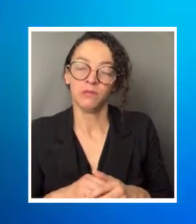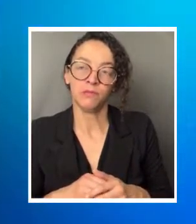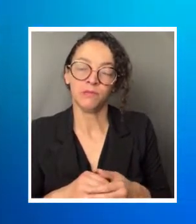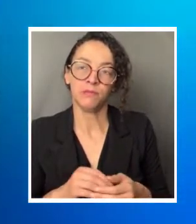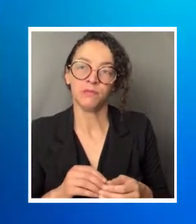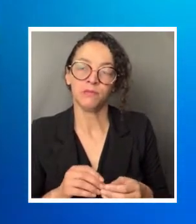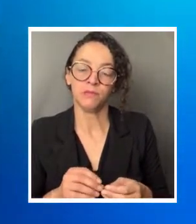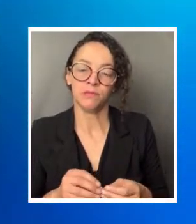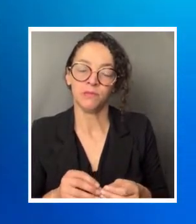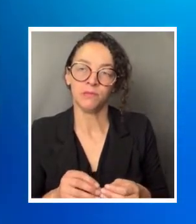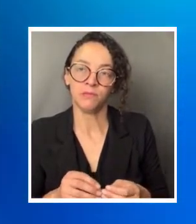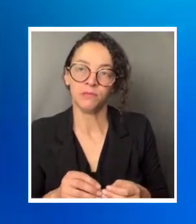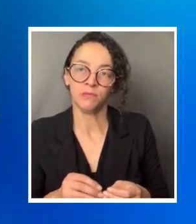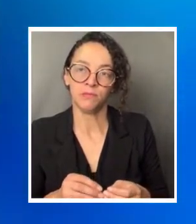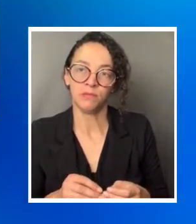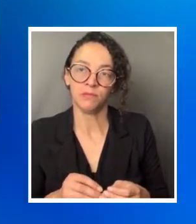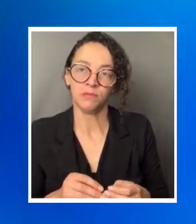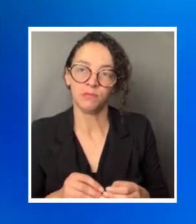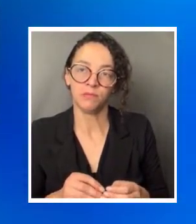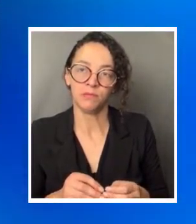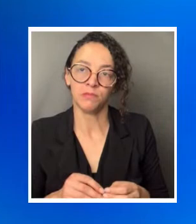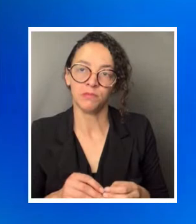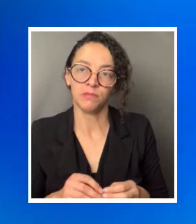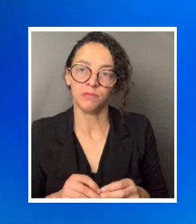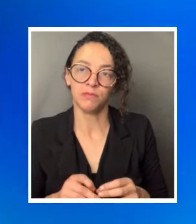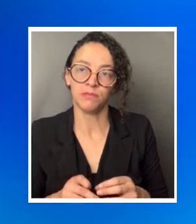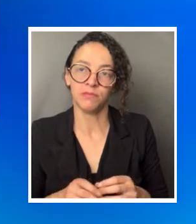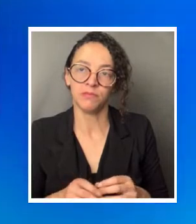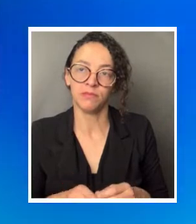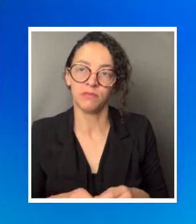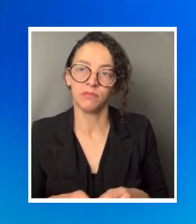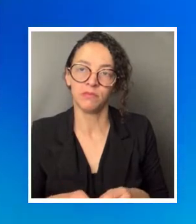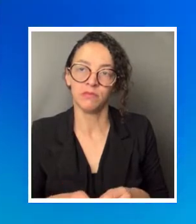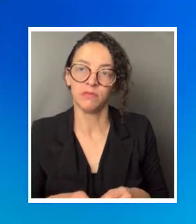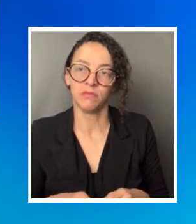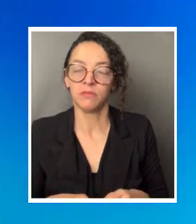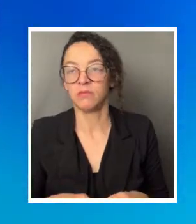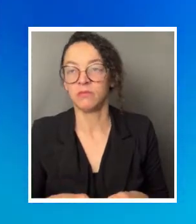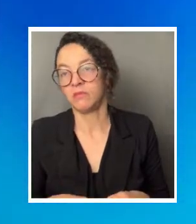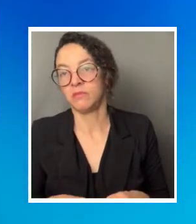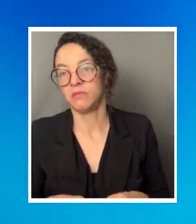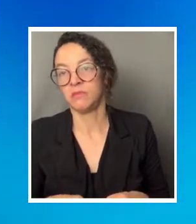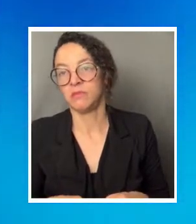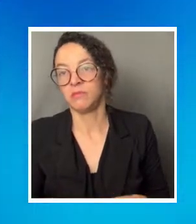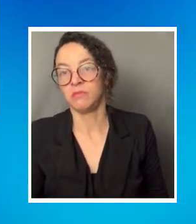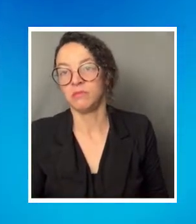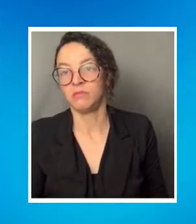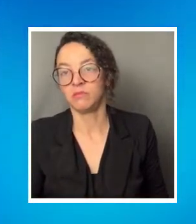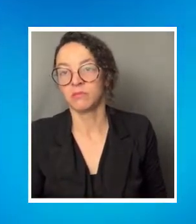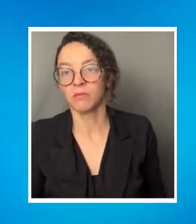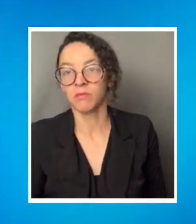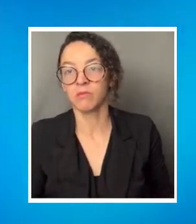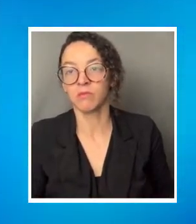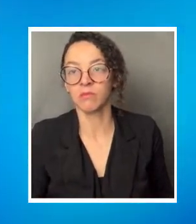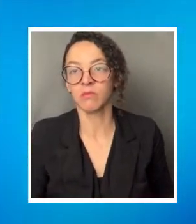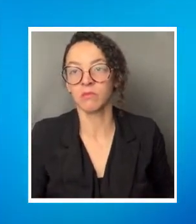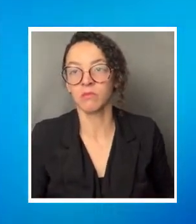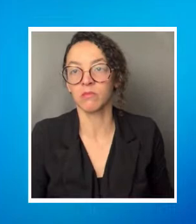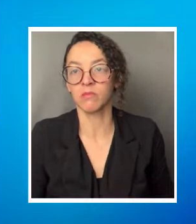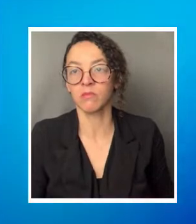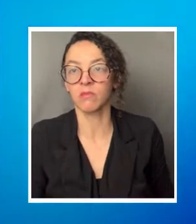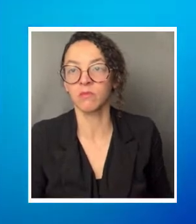Essentially it's pretty simple because I'm just going to keep signing until I see that that broadcast is okay for me to stop. Does that make